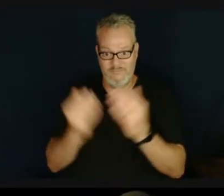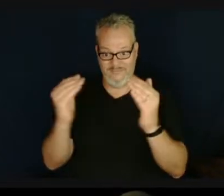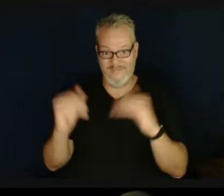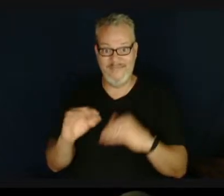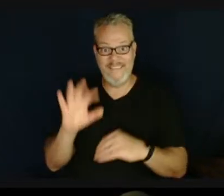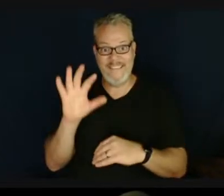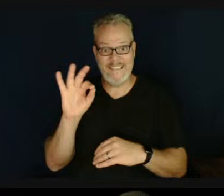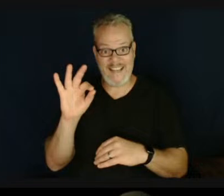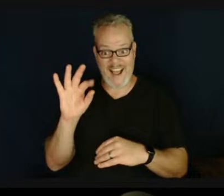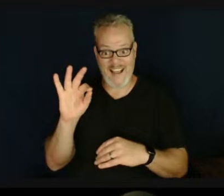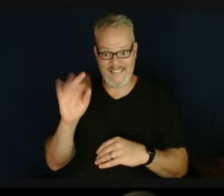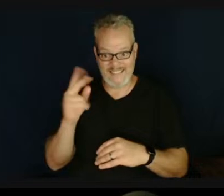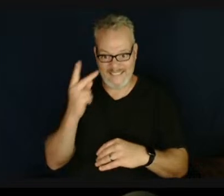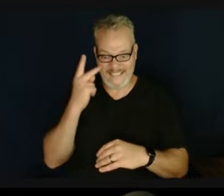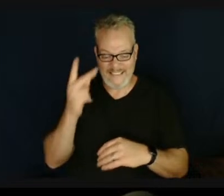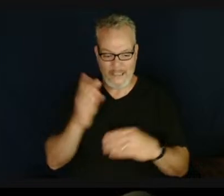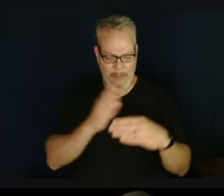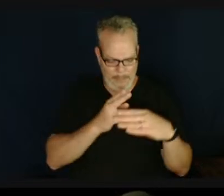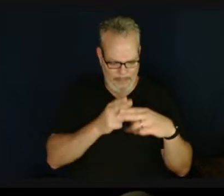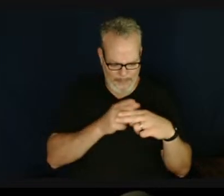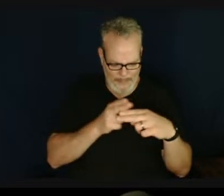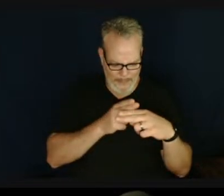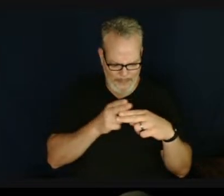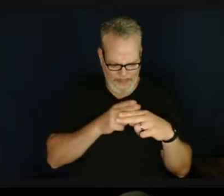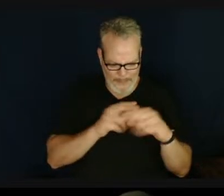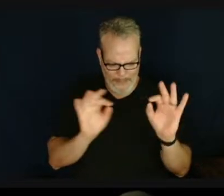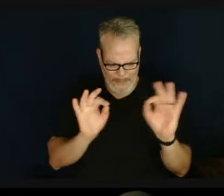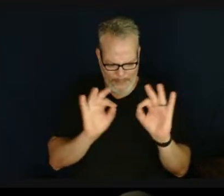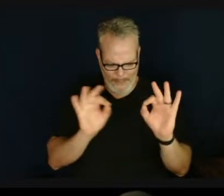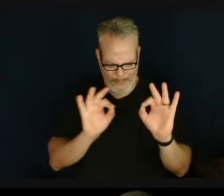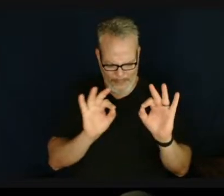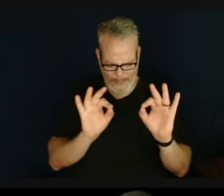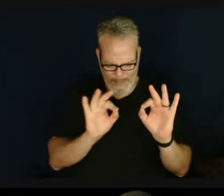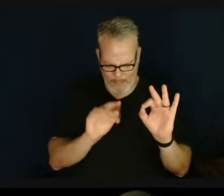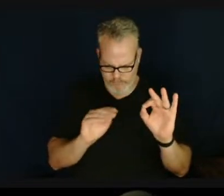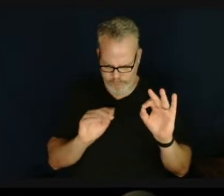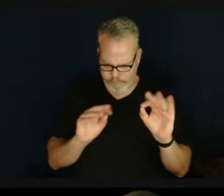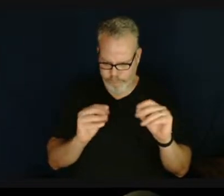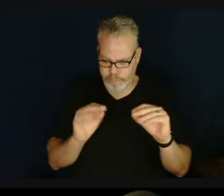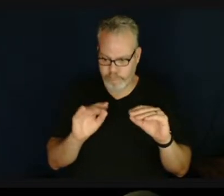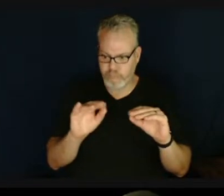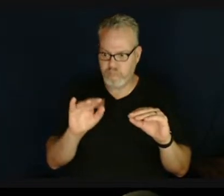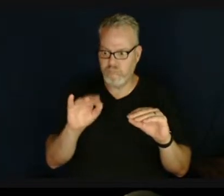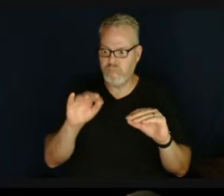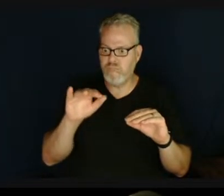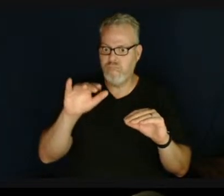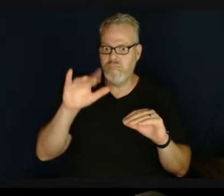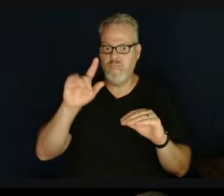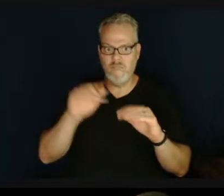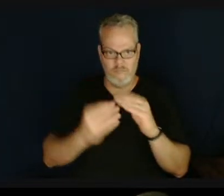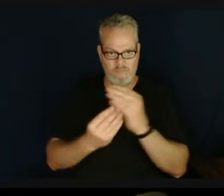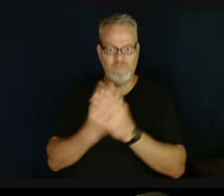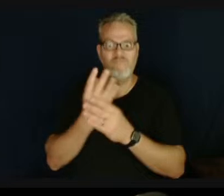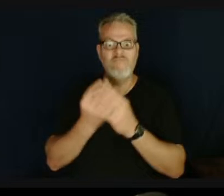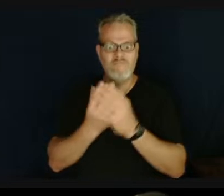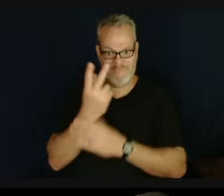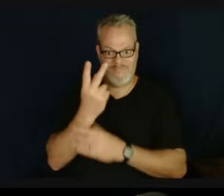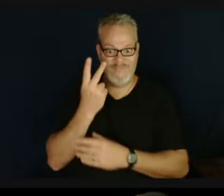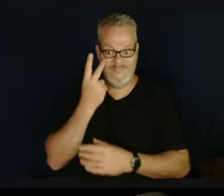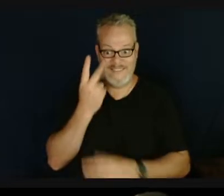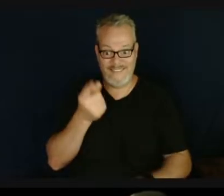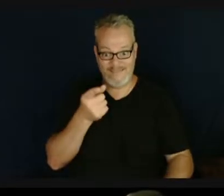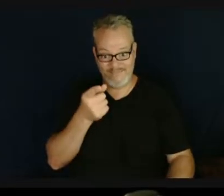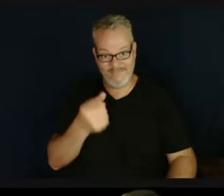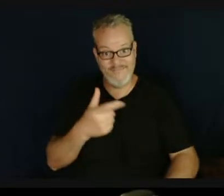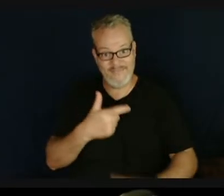shorter activity to start, more steady the entire time, right there. So you see this